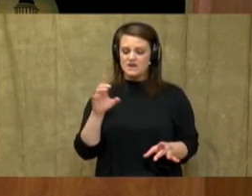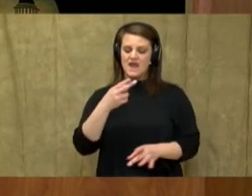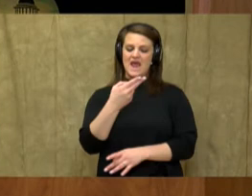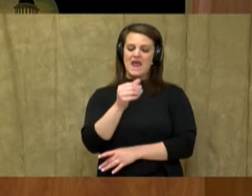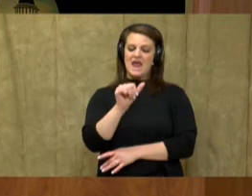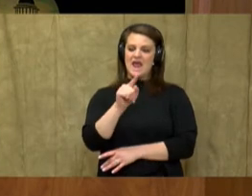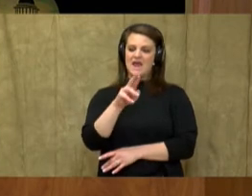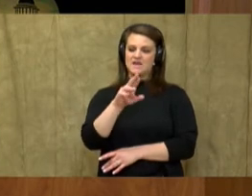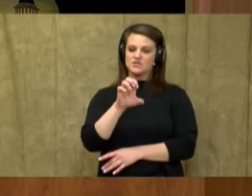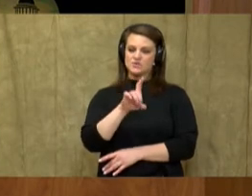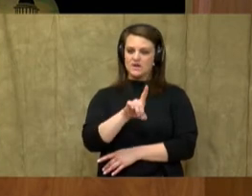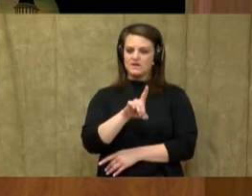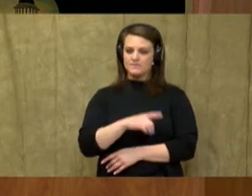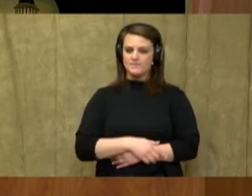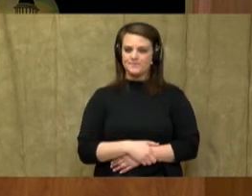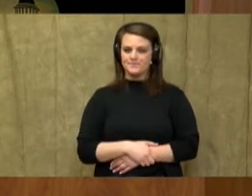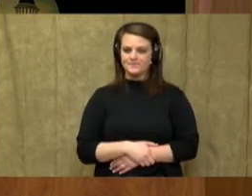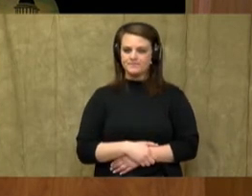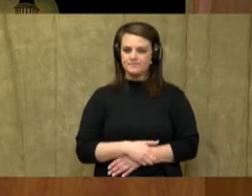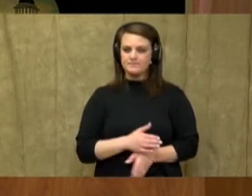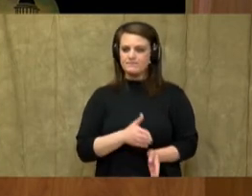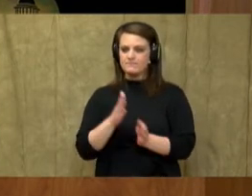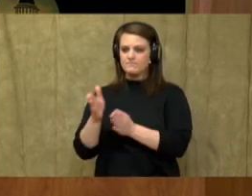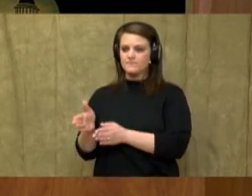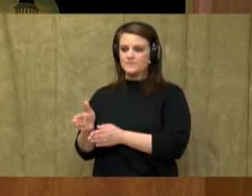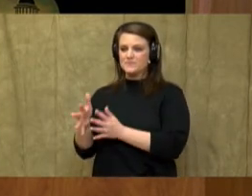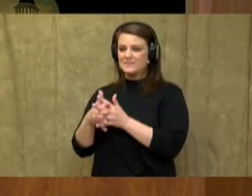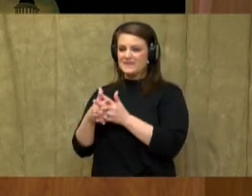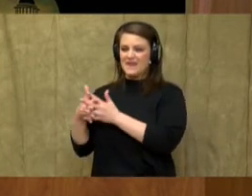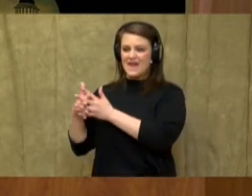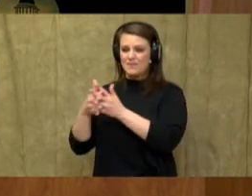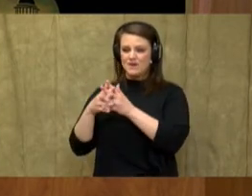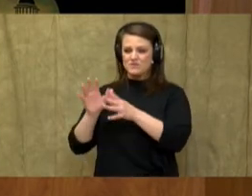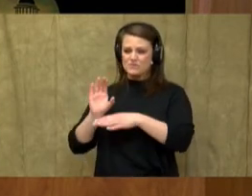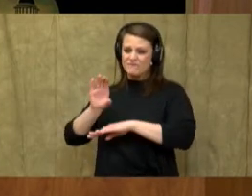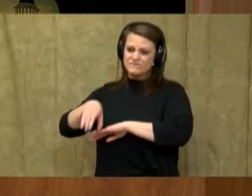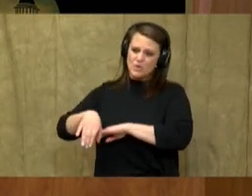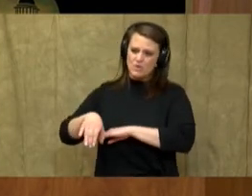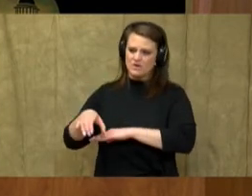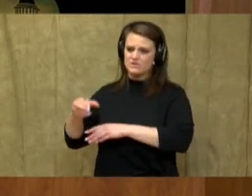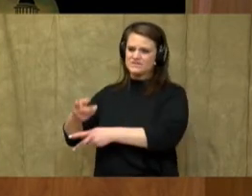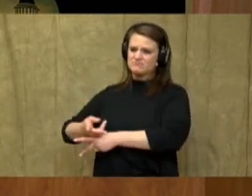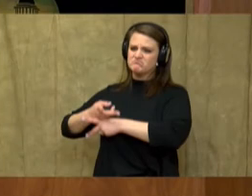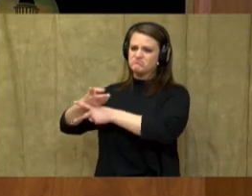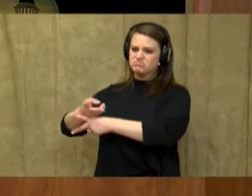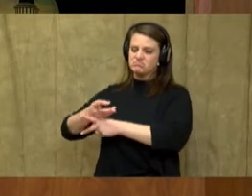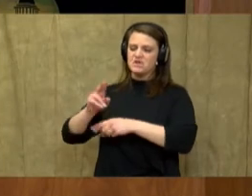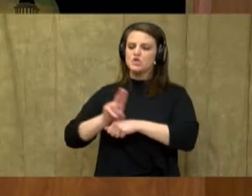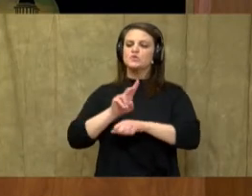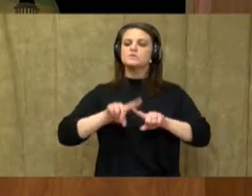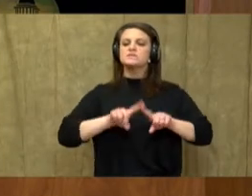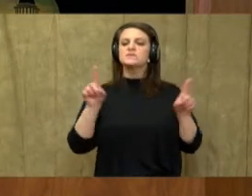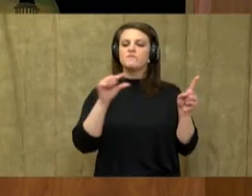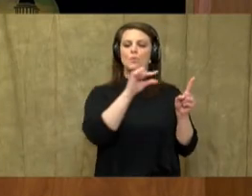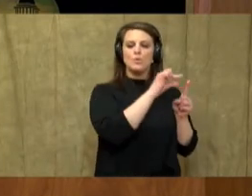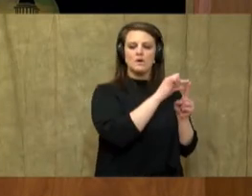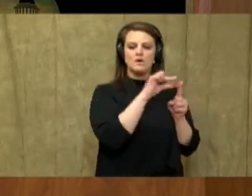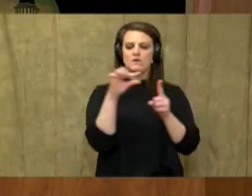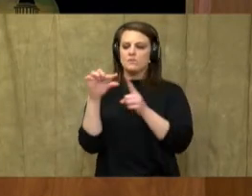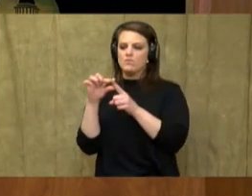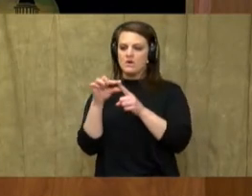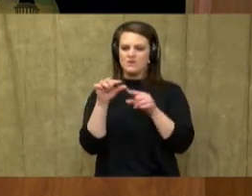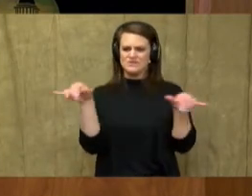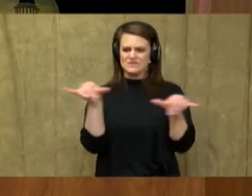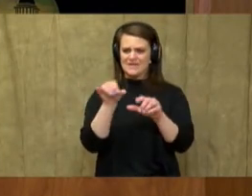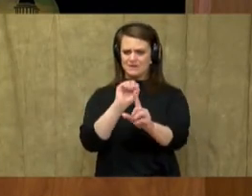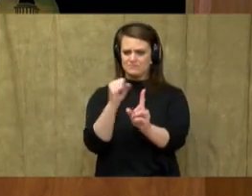difficult. And here it says that the Americans were forced to care for them. So they use different words to describe the same